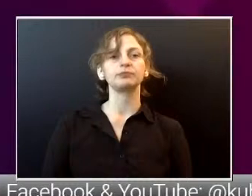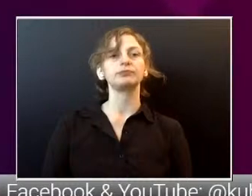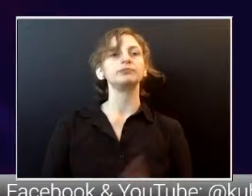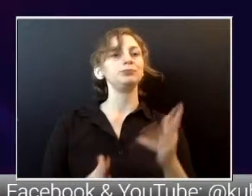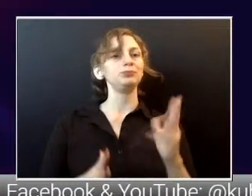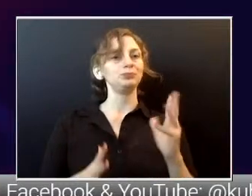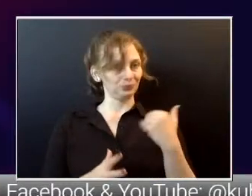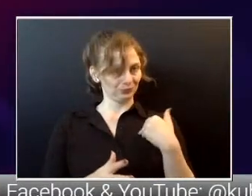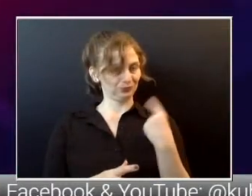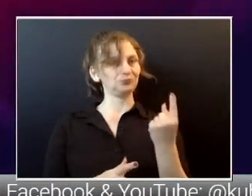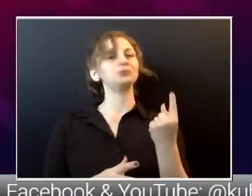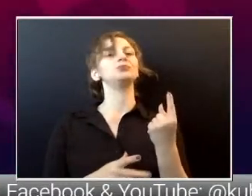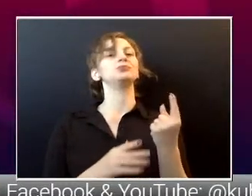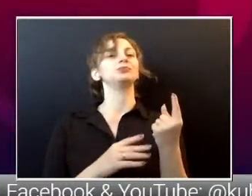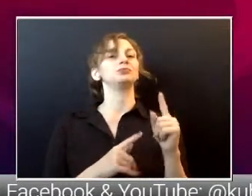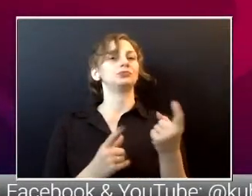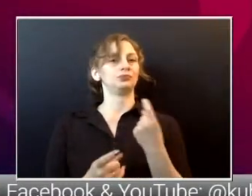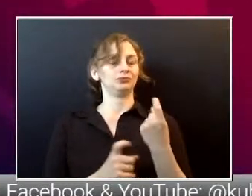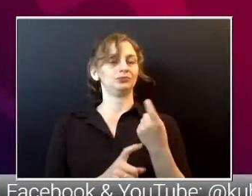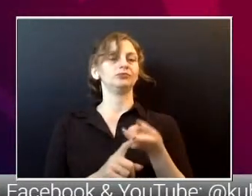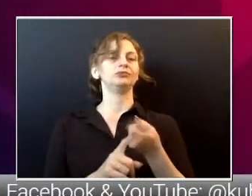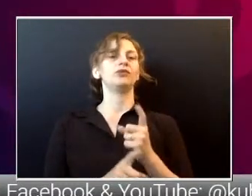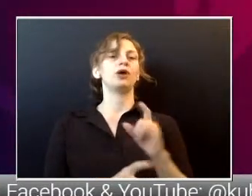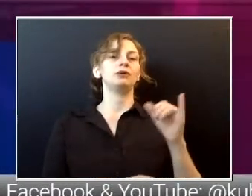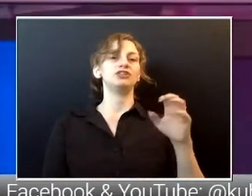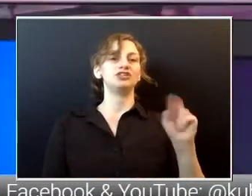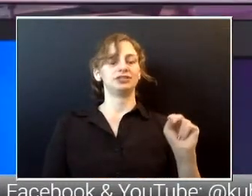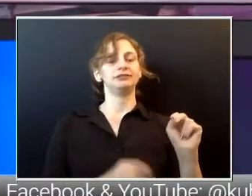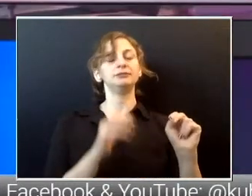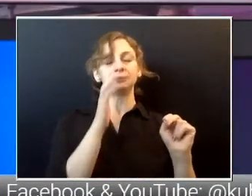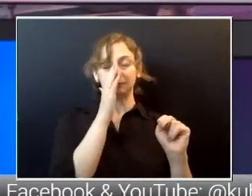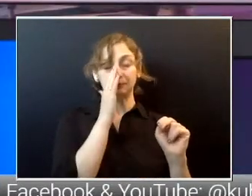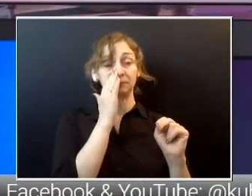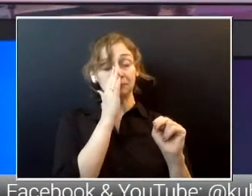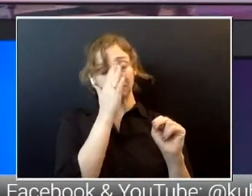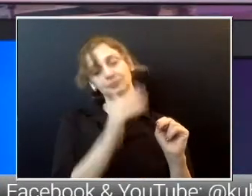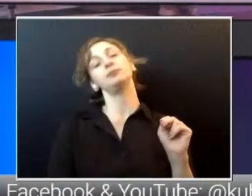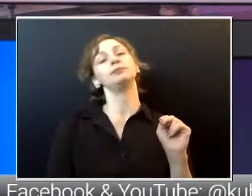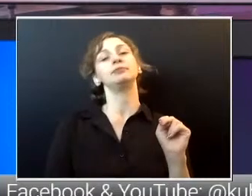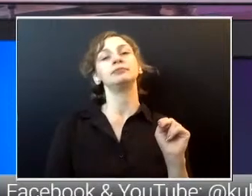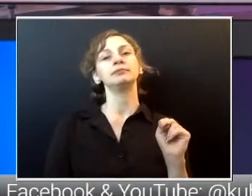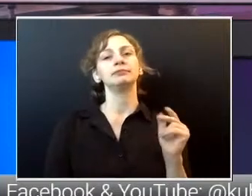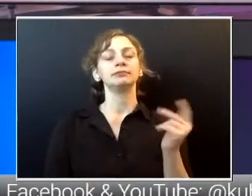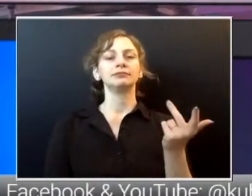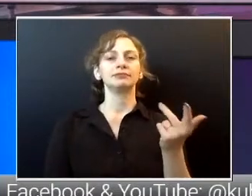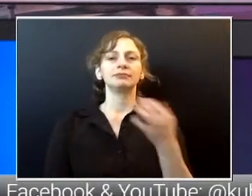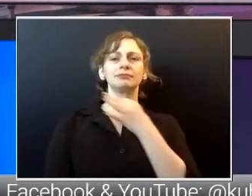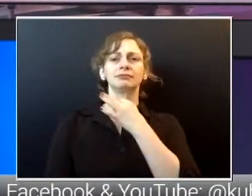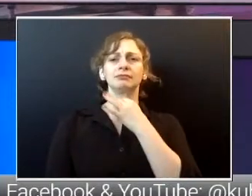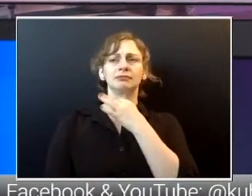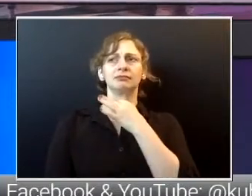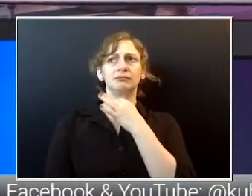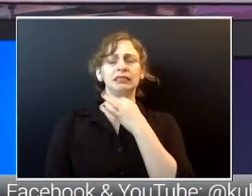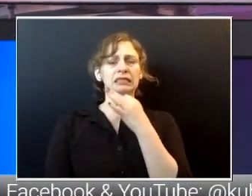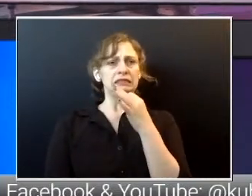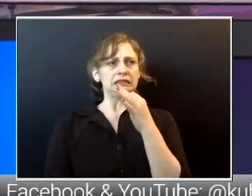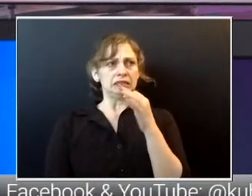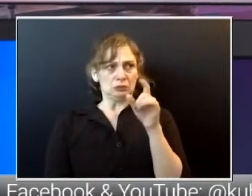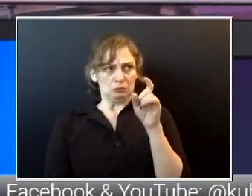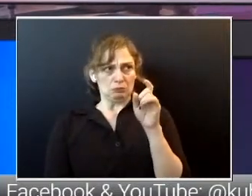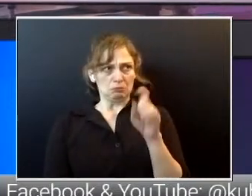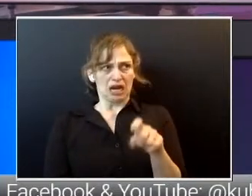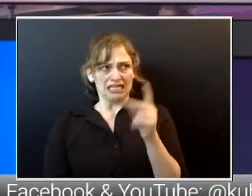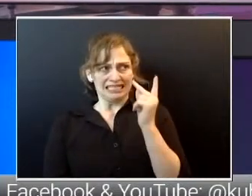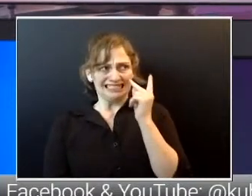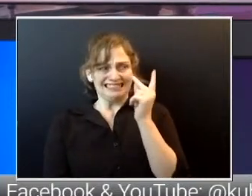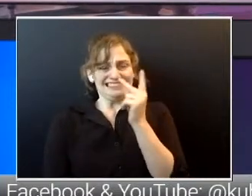now from Jean Raridan. Jean wants to know, does this require immediate attention when it happens, or can it happen and